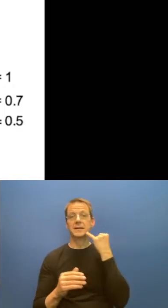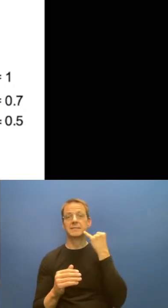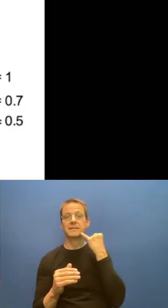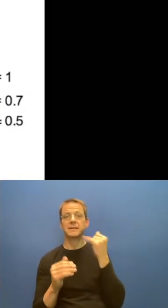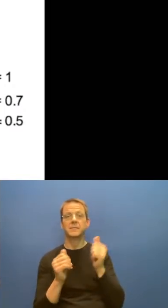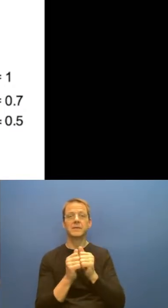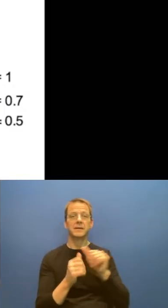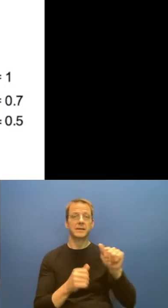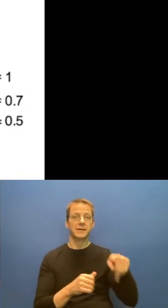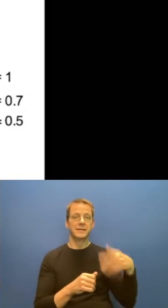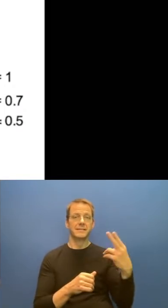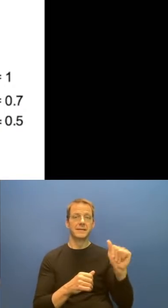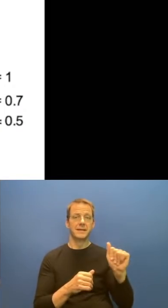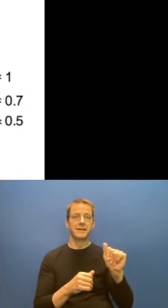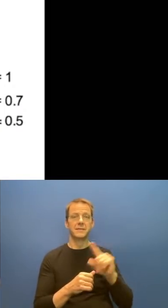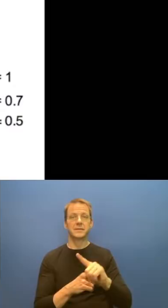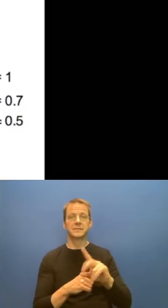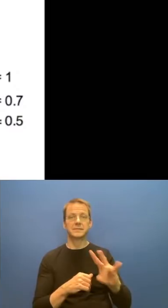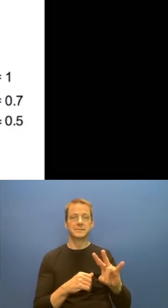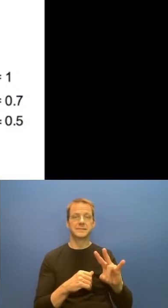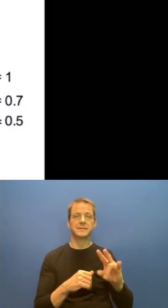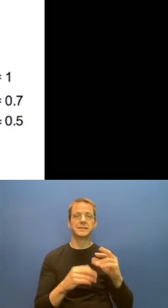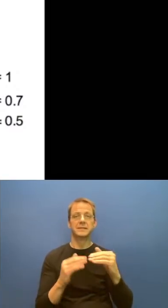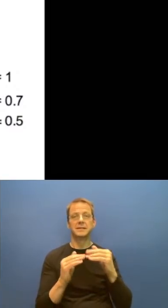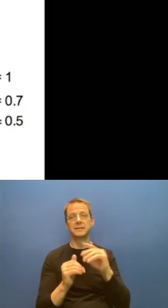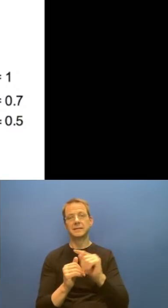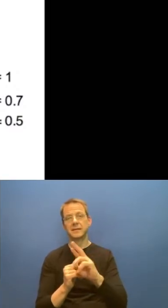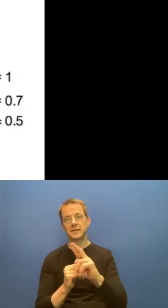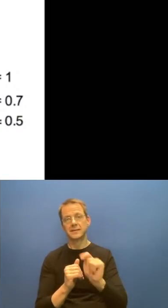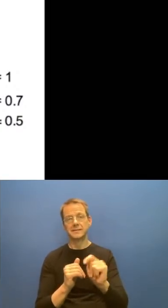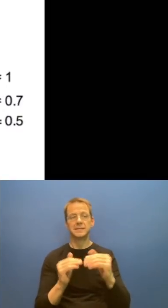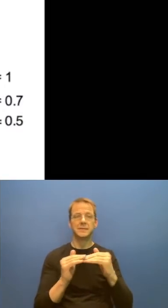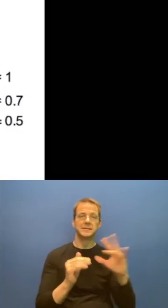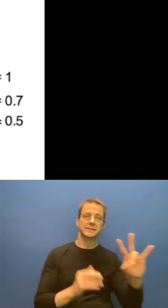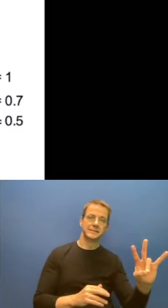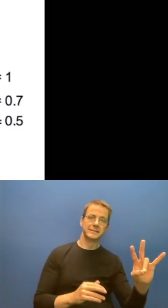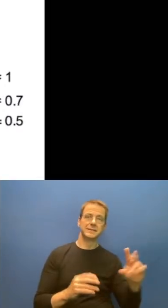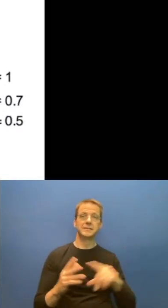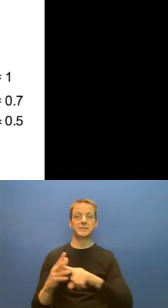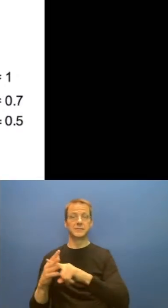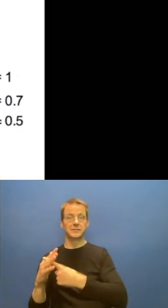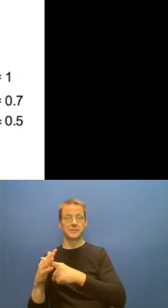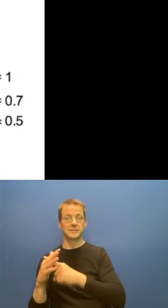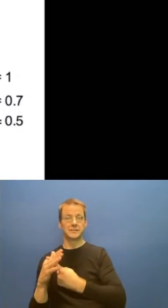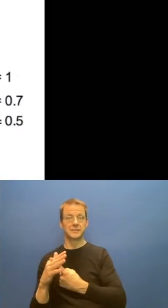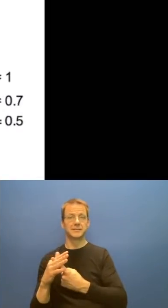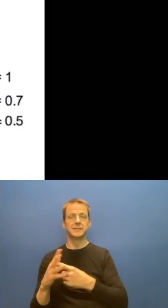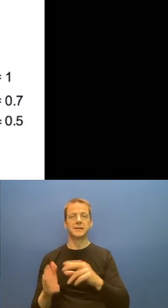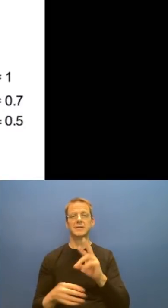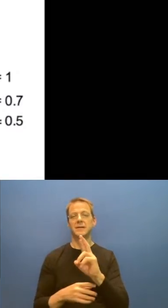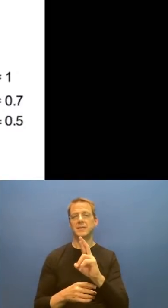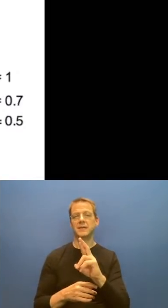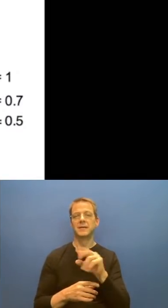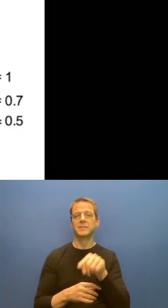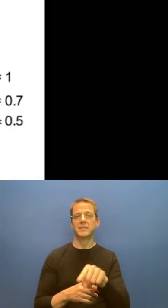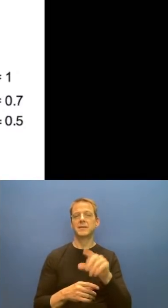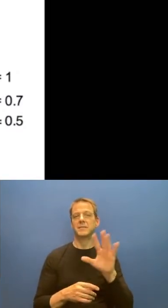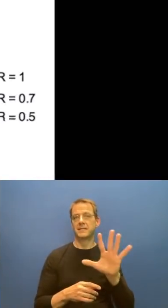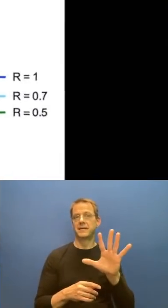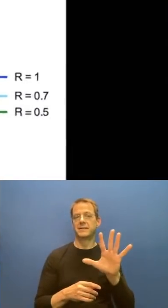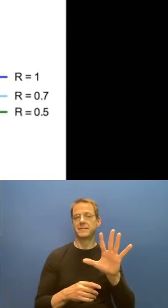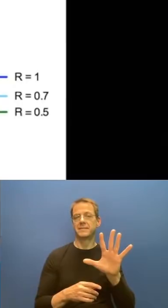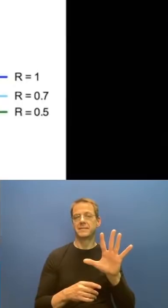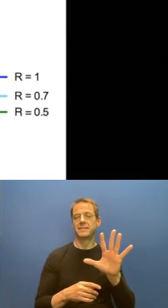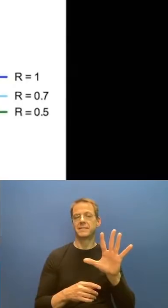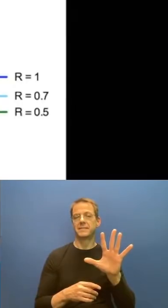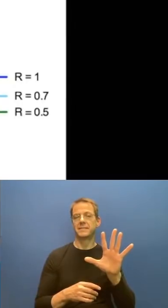be R 0.5. So I still think it's really grave mistake what we did, that we let it spread, because spread is